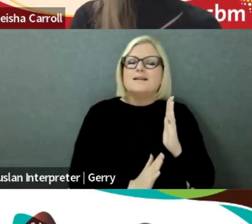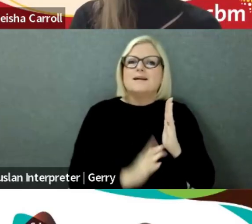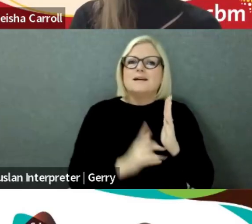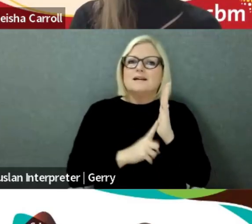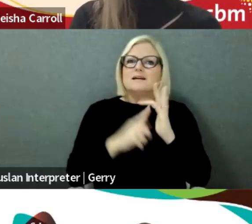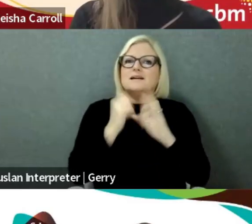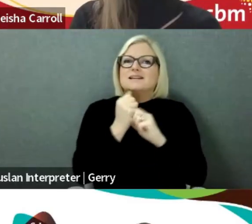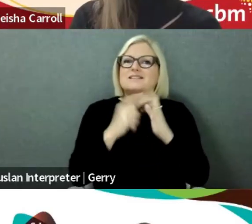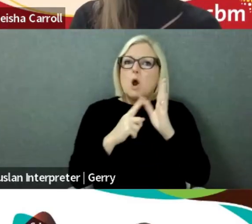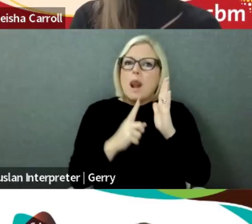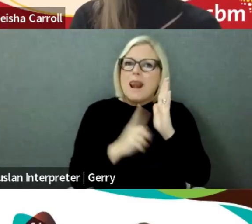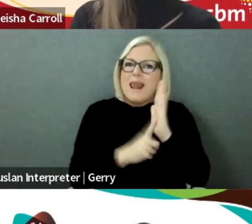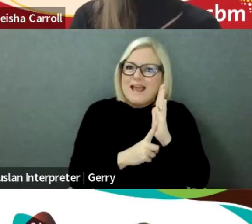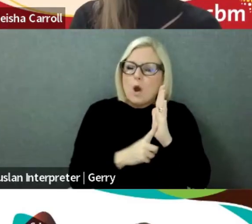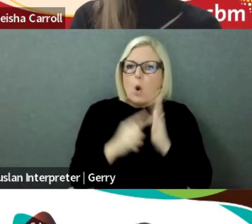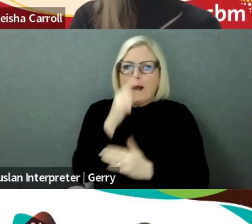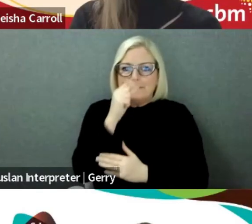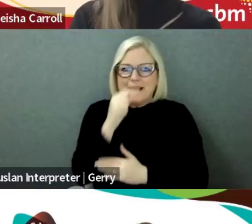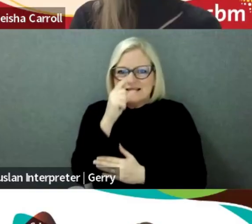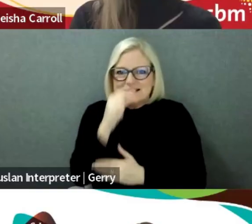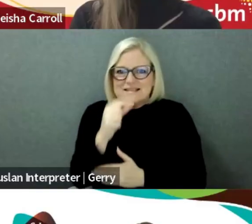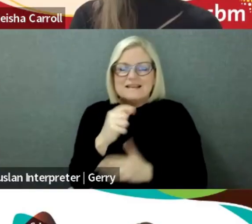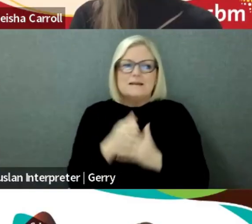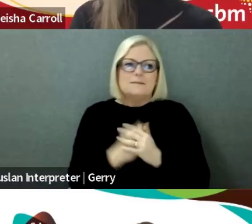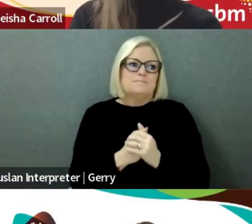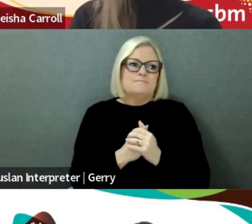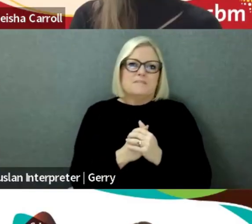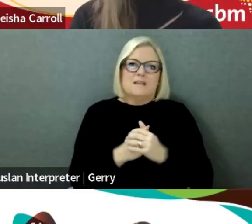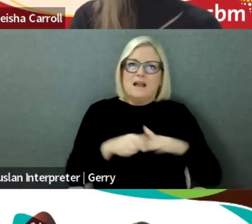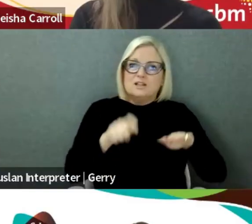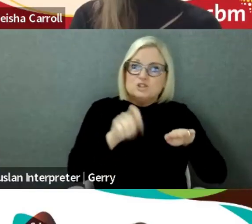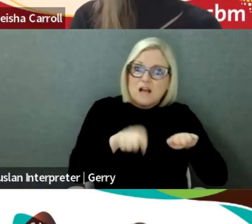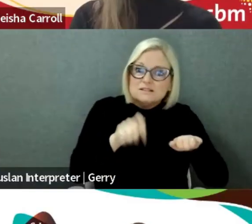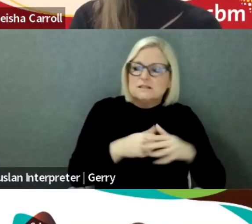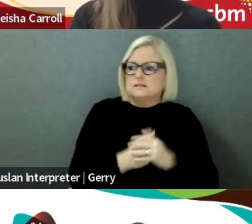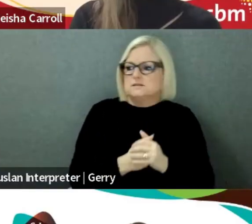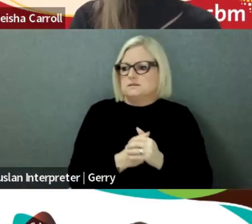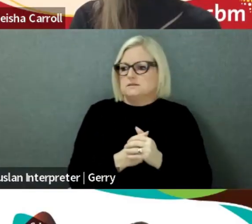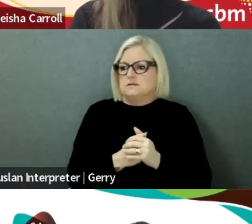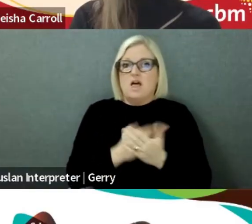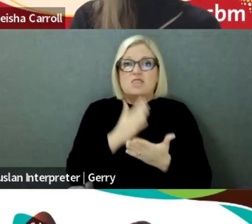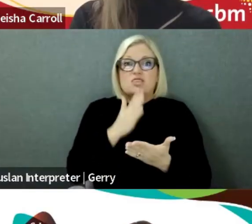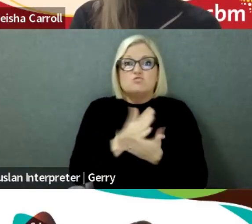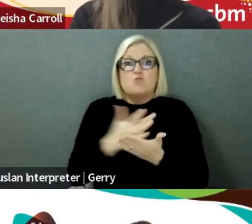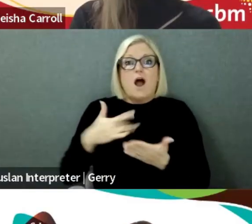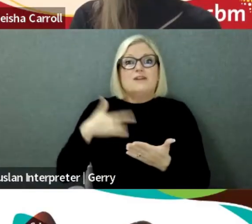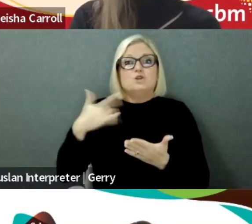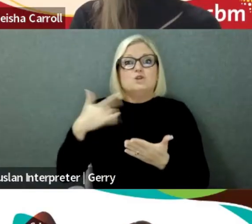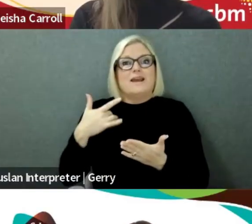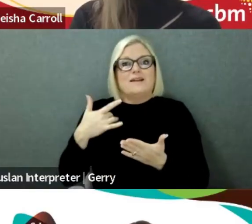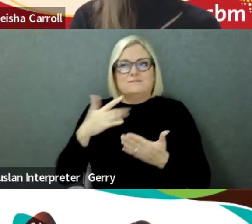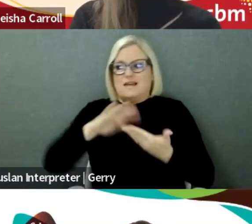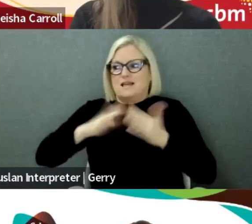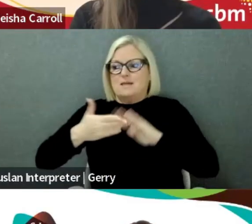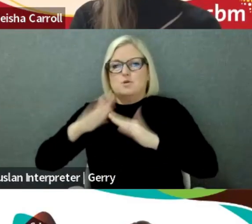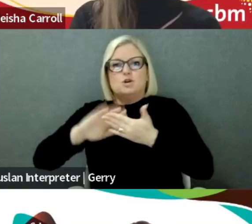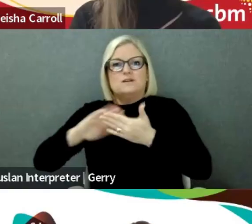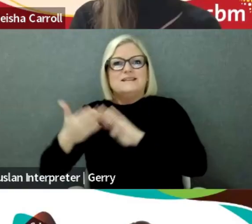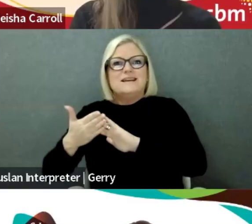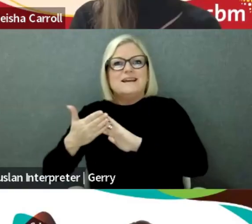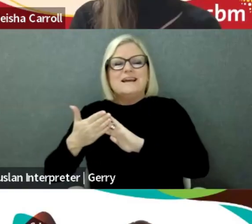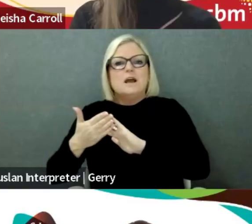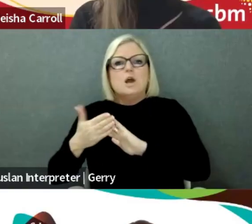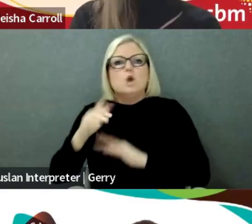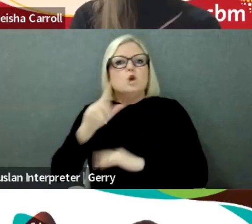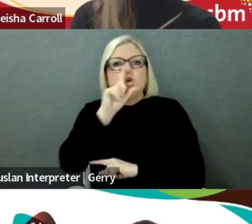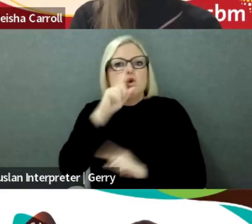liberty, free and informed consent, access to justice, and the right to live independently in the community cannot be separated. For one right to